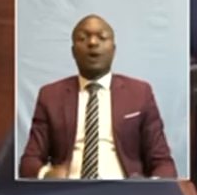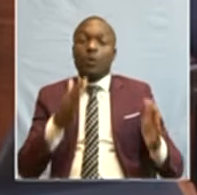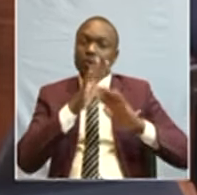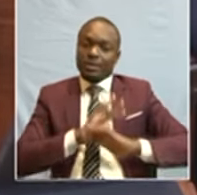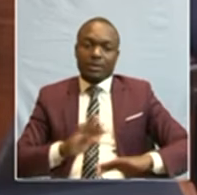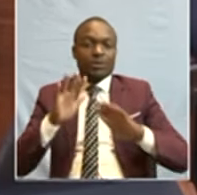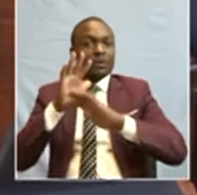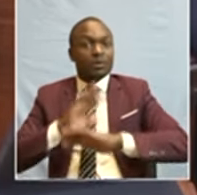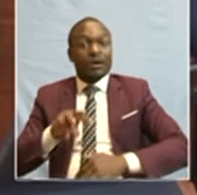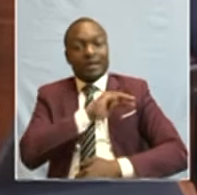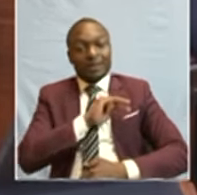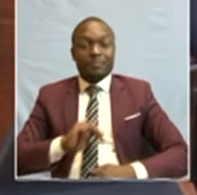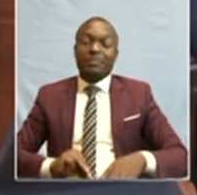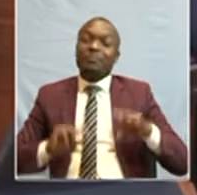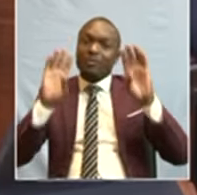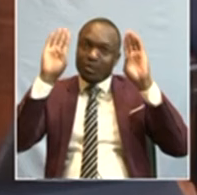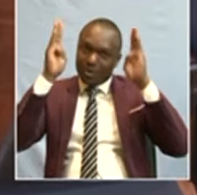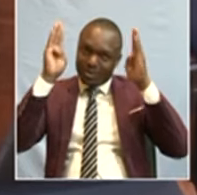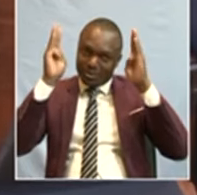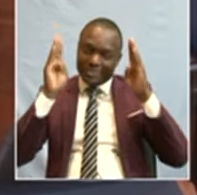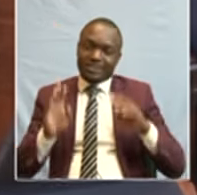Oh, the honorable member for Kalulushi.